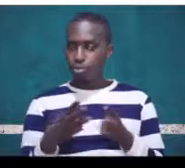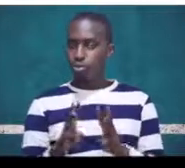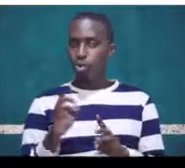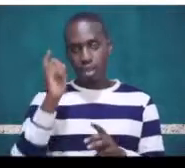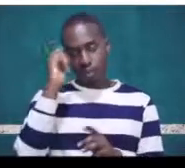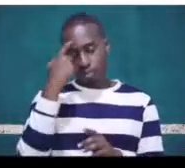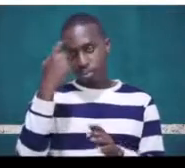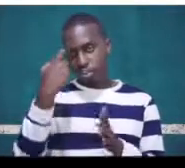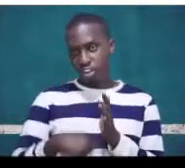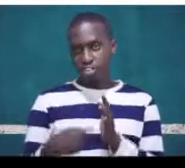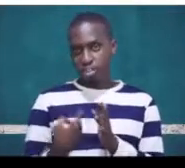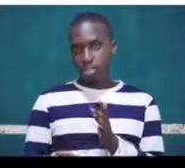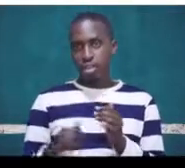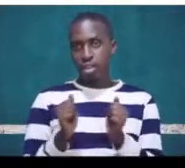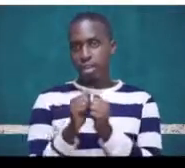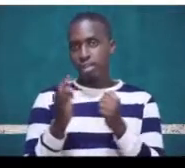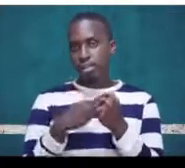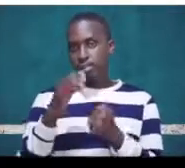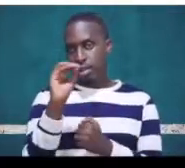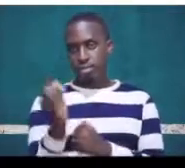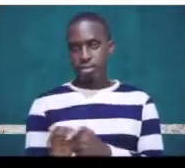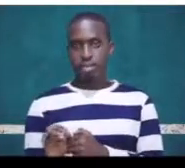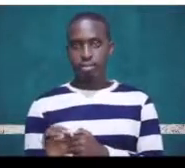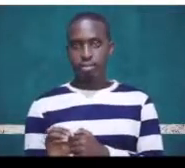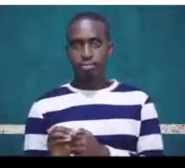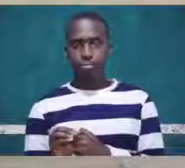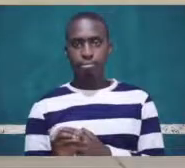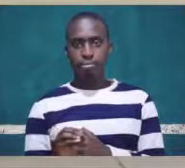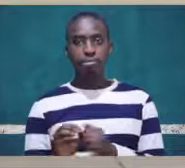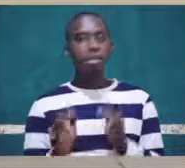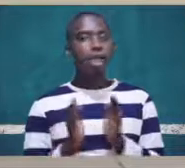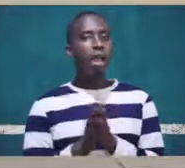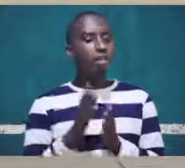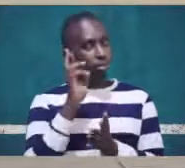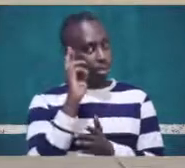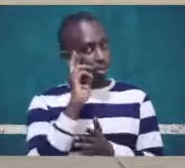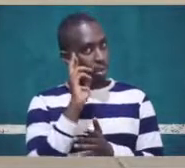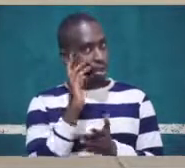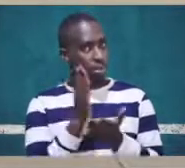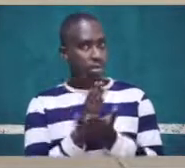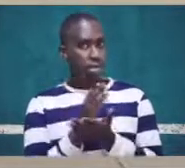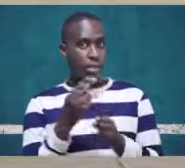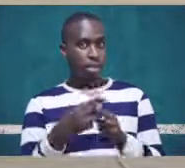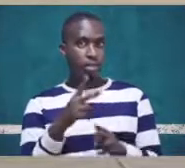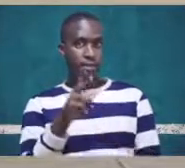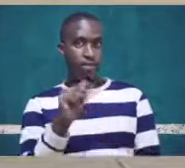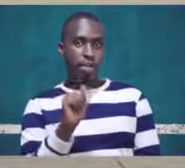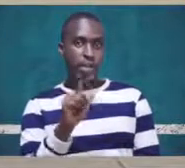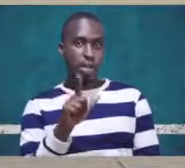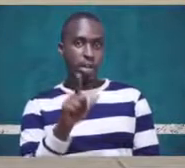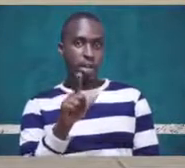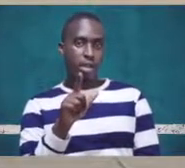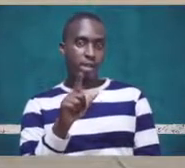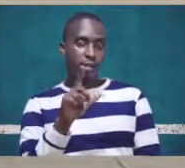government charges it, it's 18%. And you remember it's called the value-added tax. It